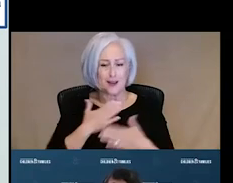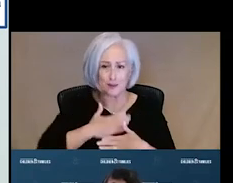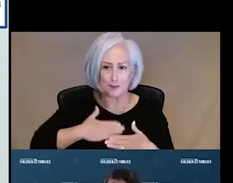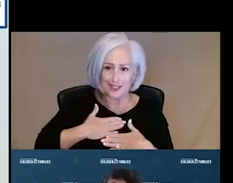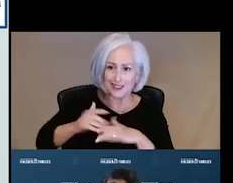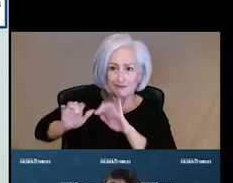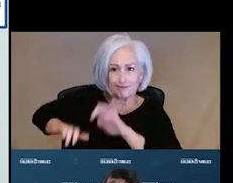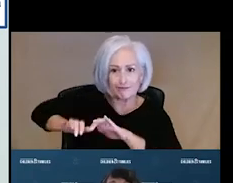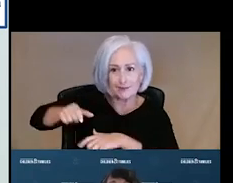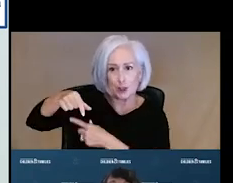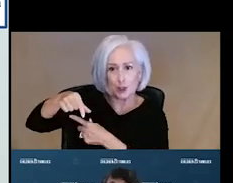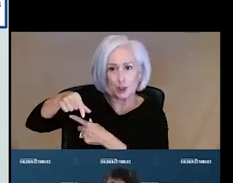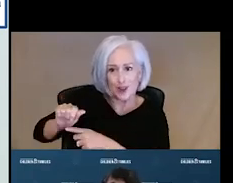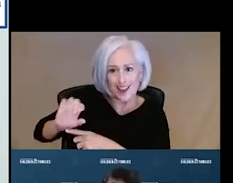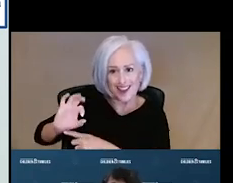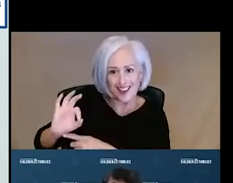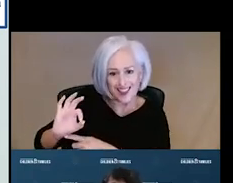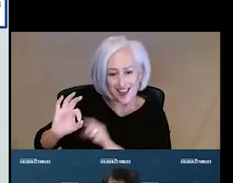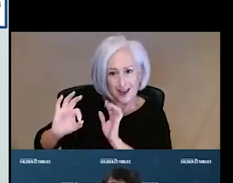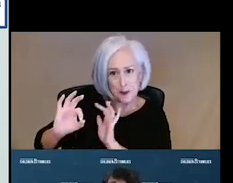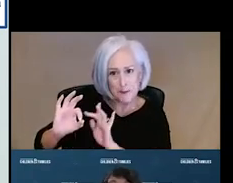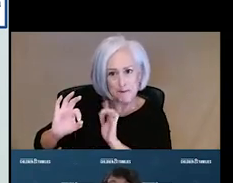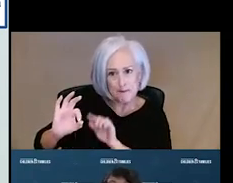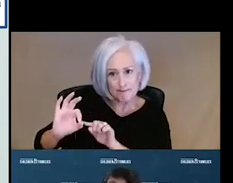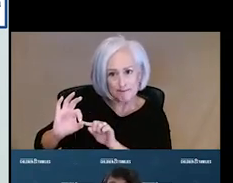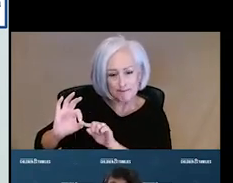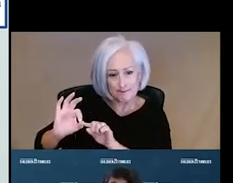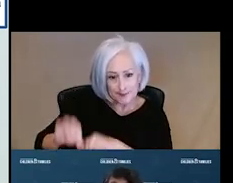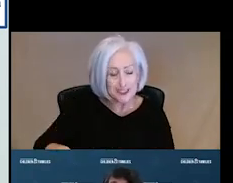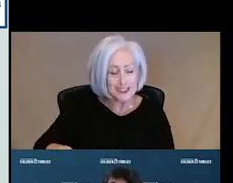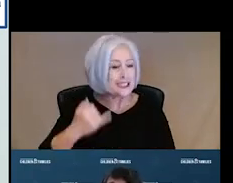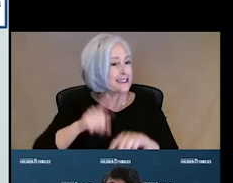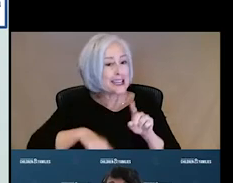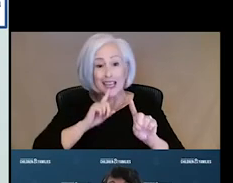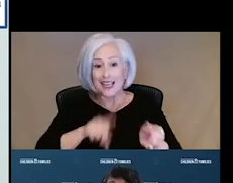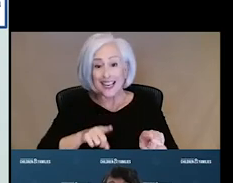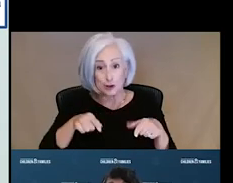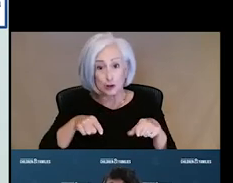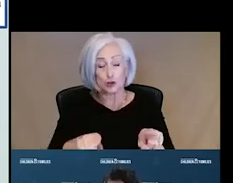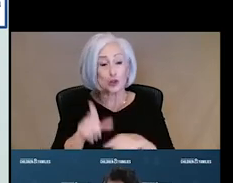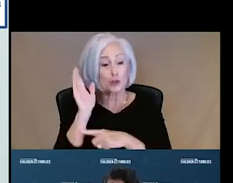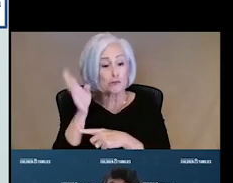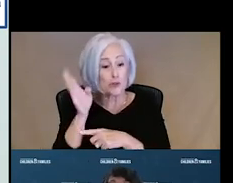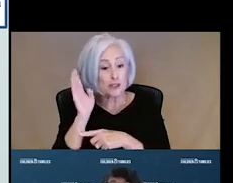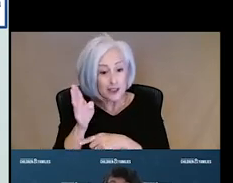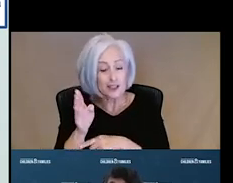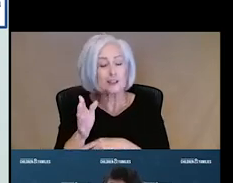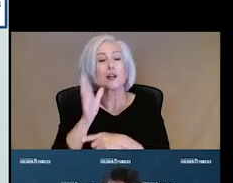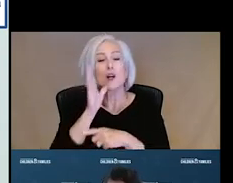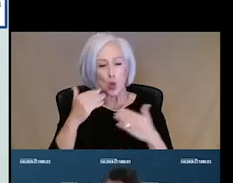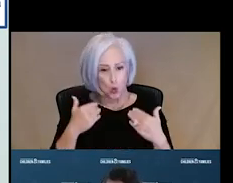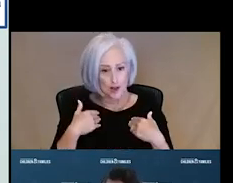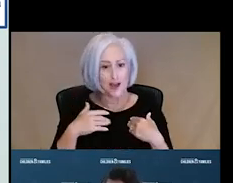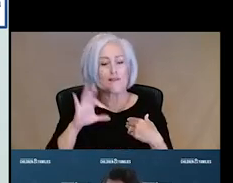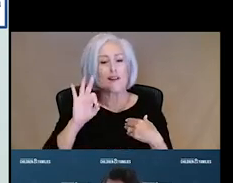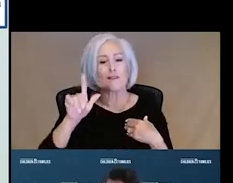and just to remind you that if we're not able to answer your question, we will be providing an FAQ following this training for any questions we